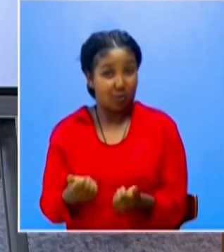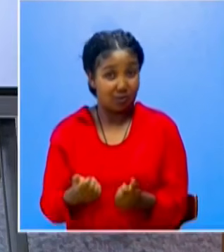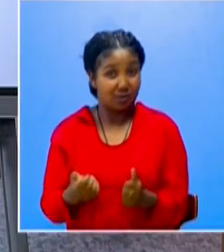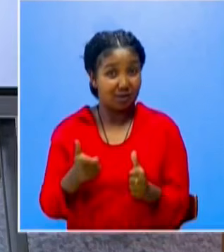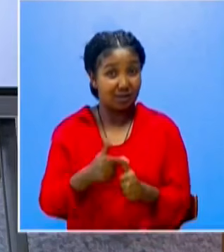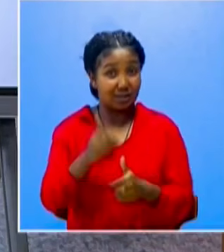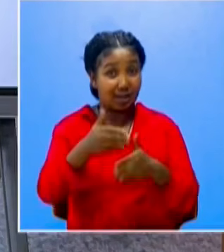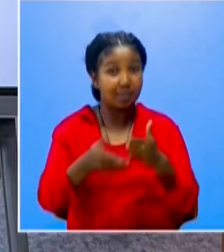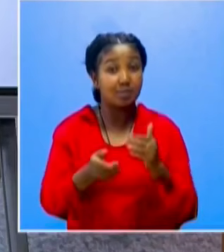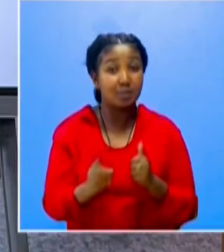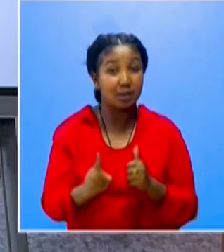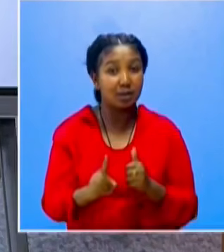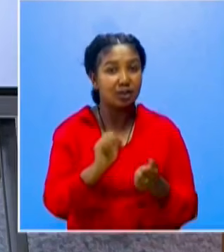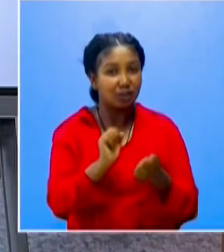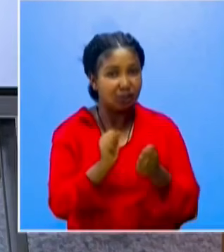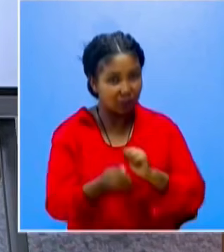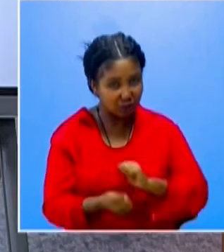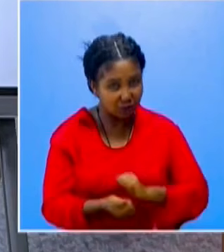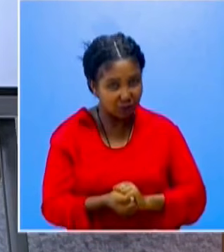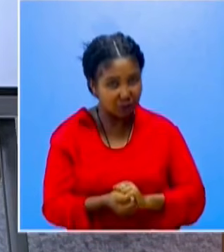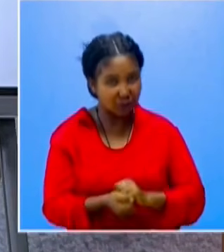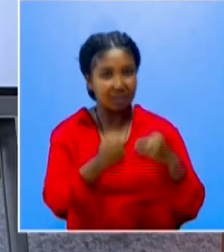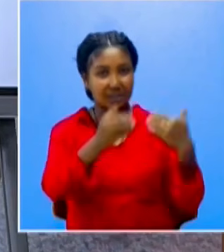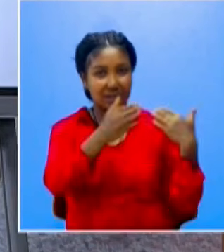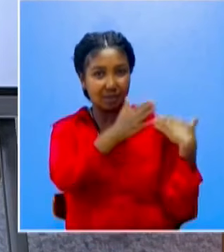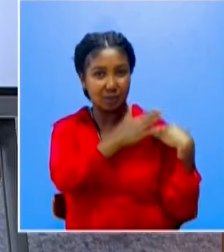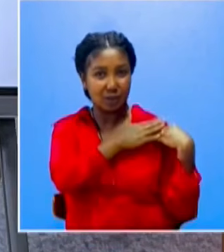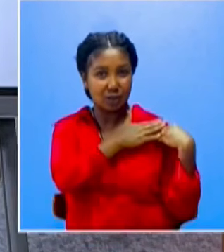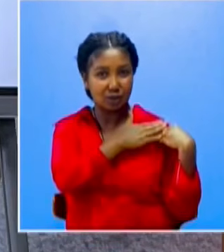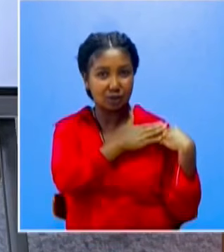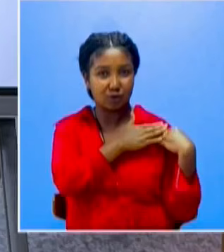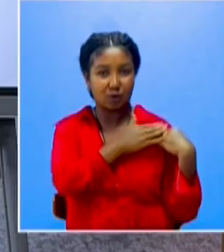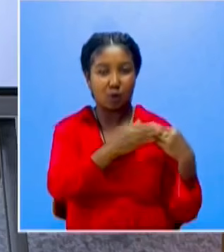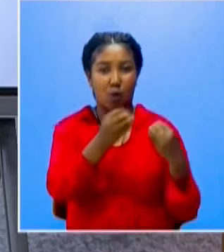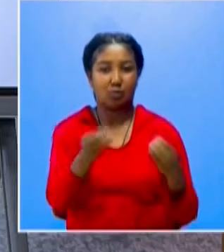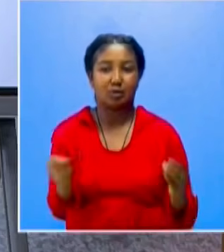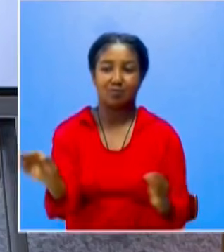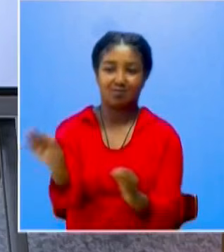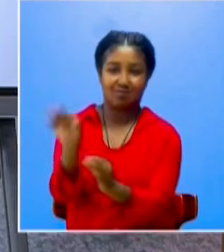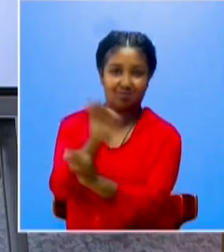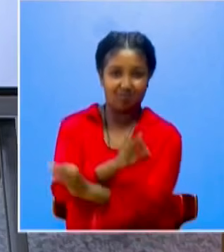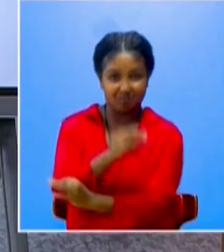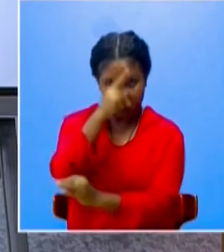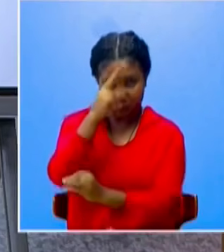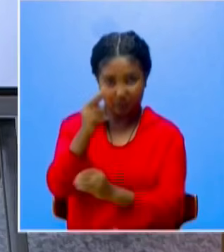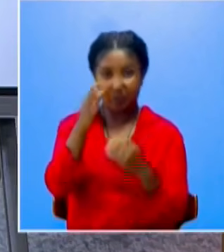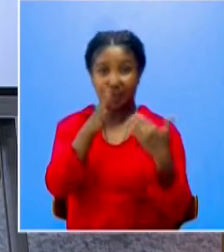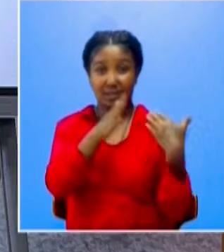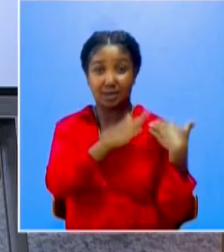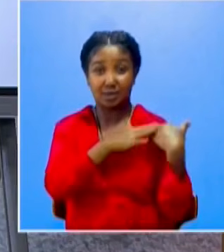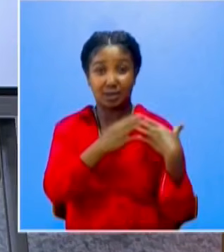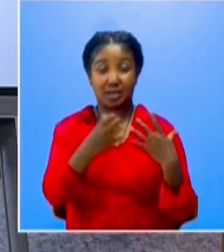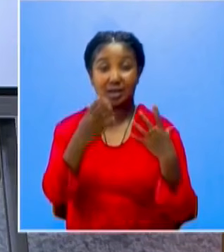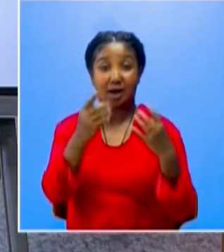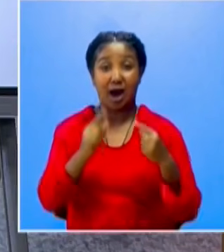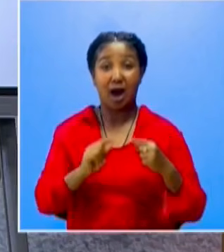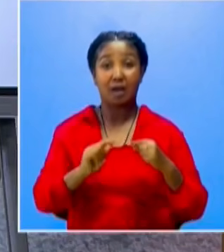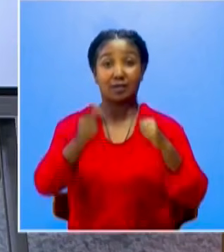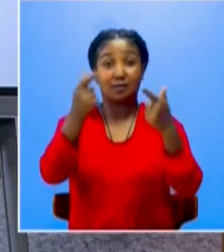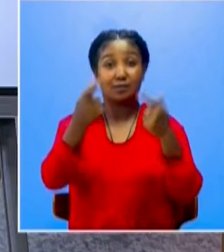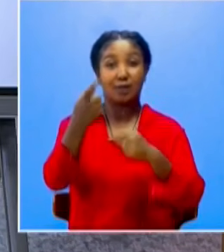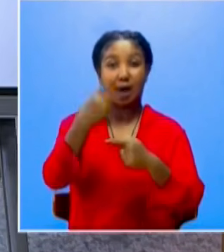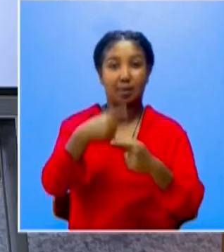first step is what? Changing the subject and the object, because a subject in an active sentence becomes